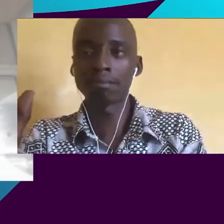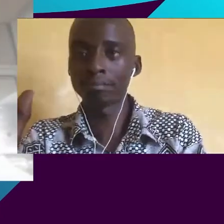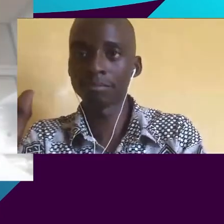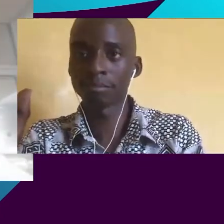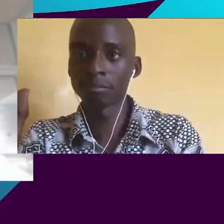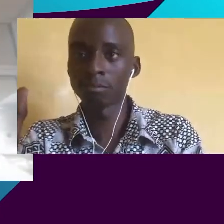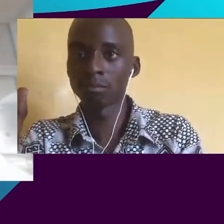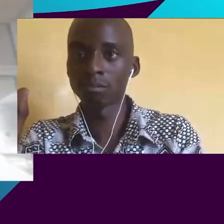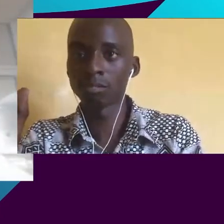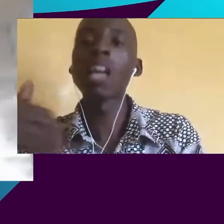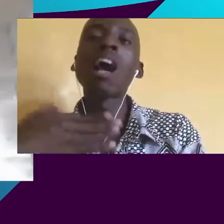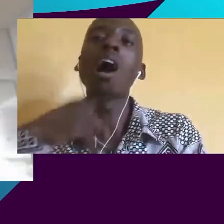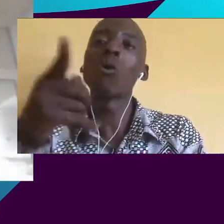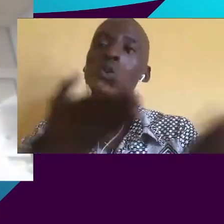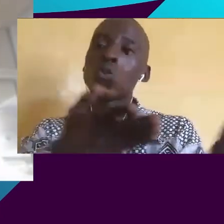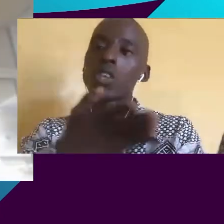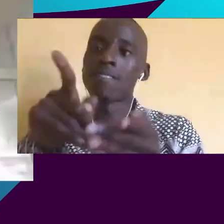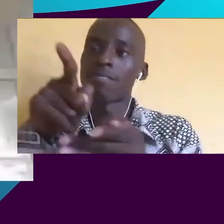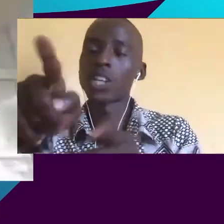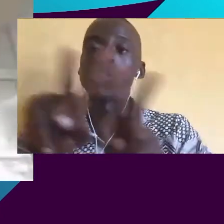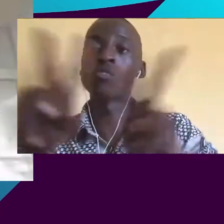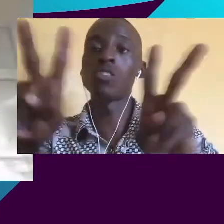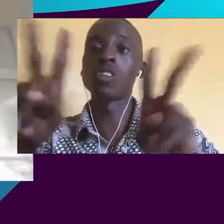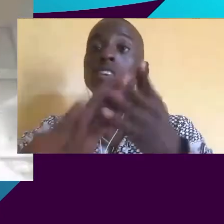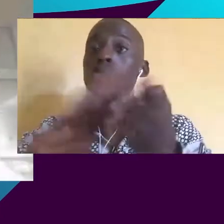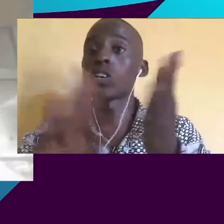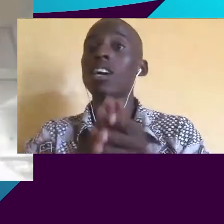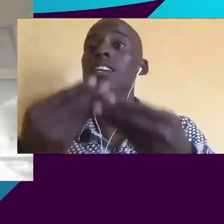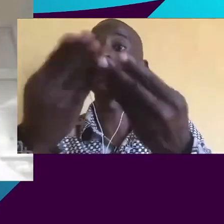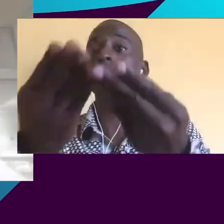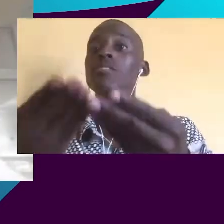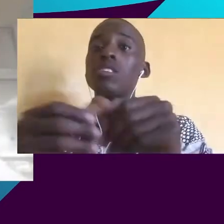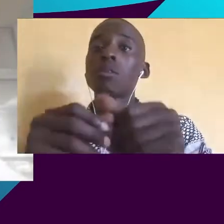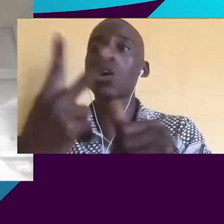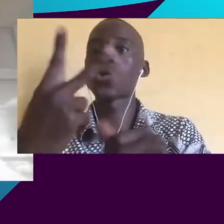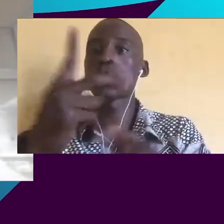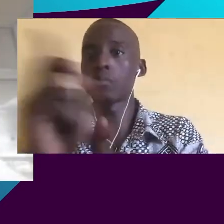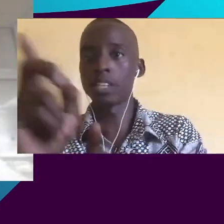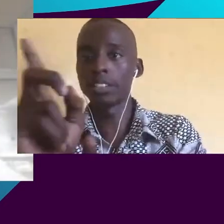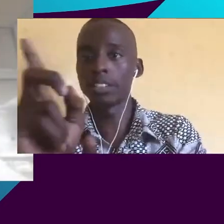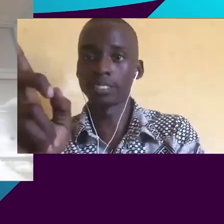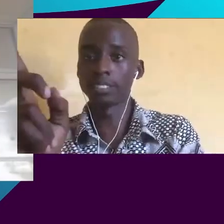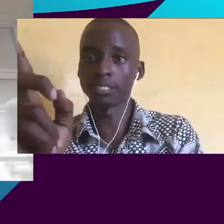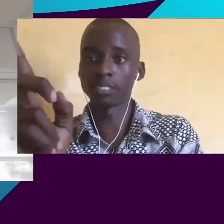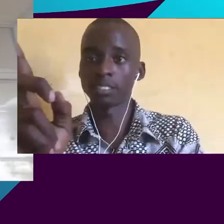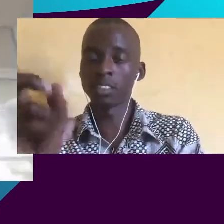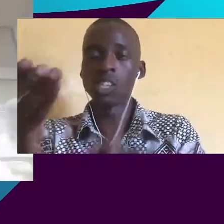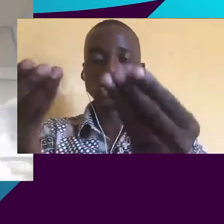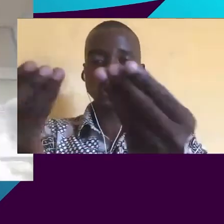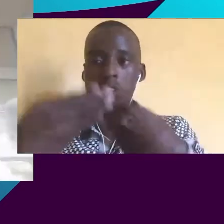you very quickly and give you 2 minutes to give